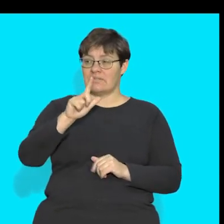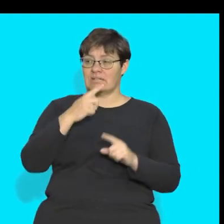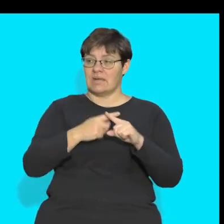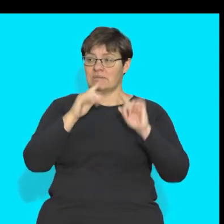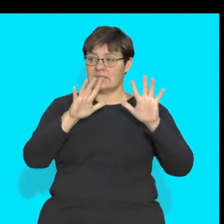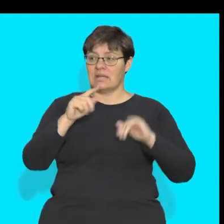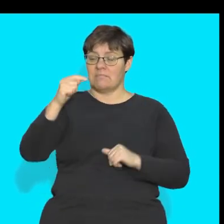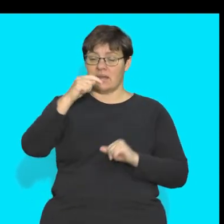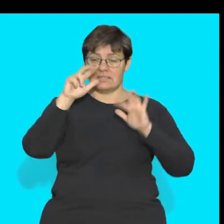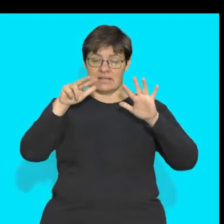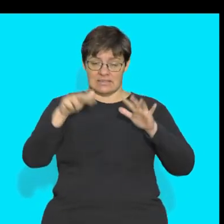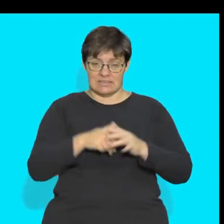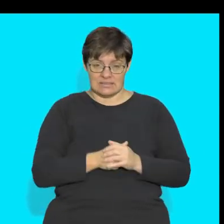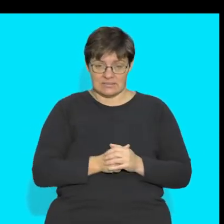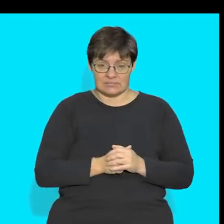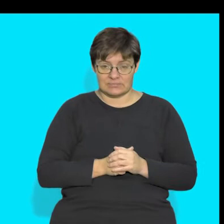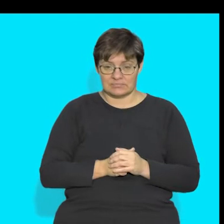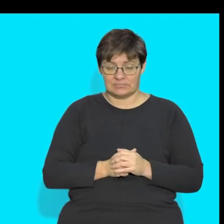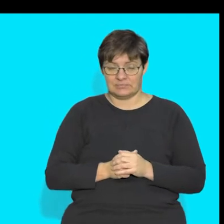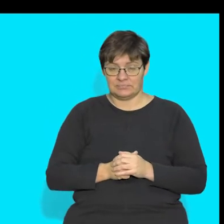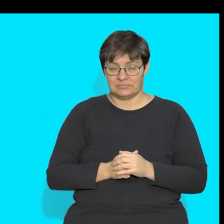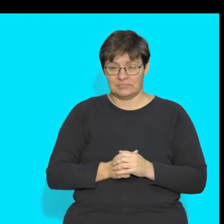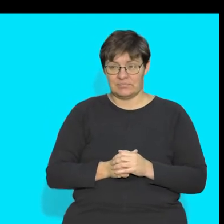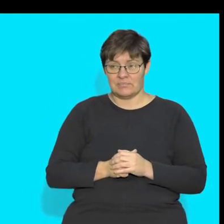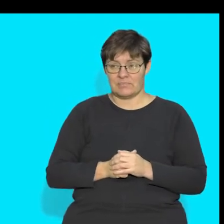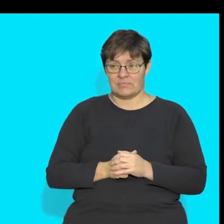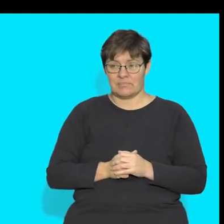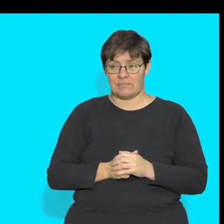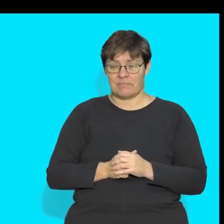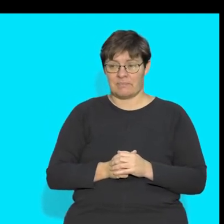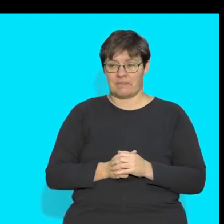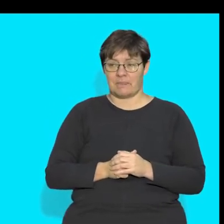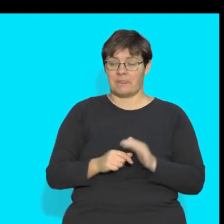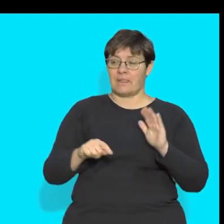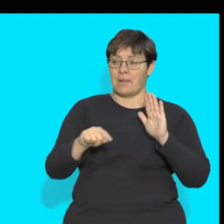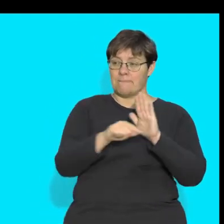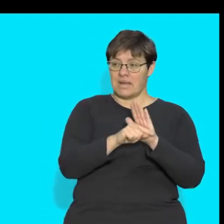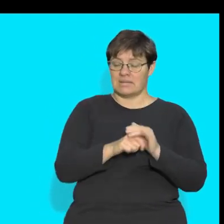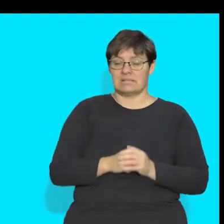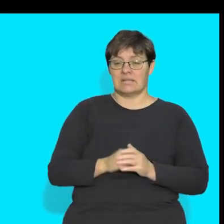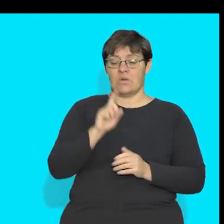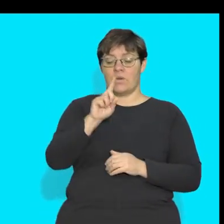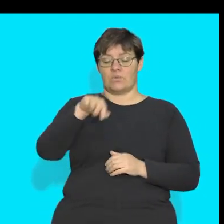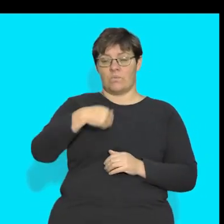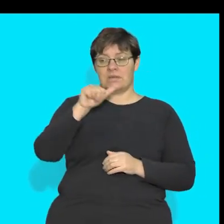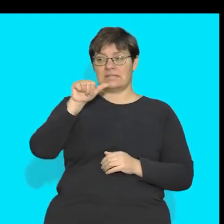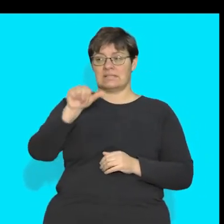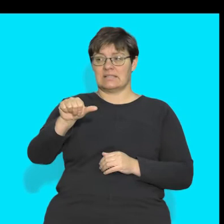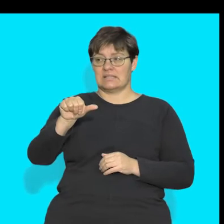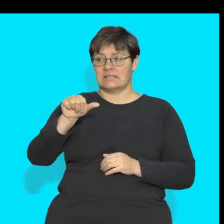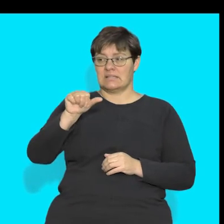1,937 times 10 to the minus 18 minus